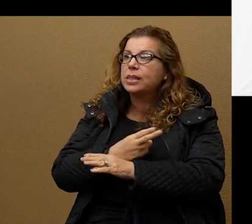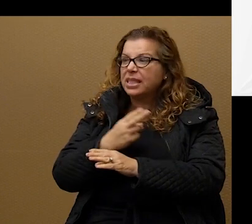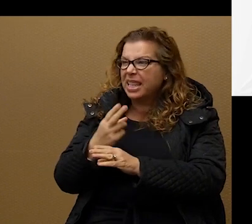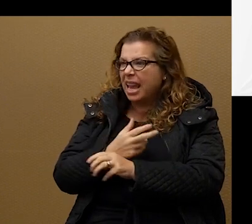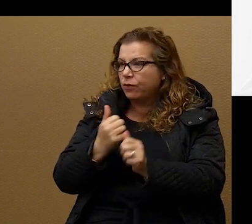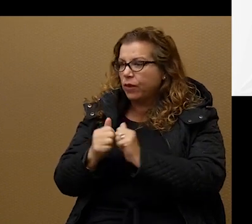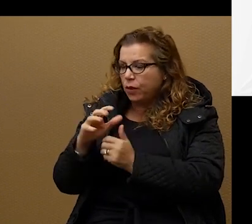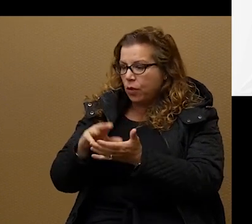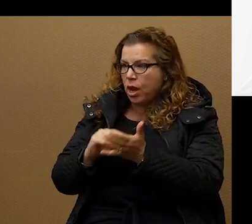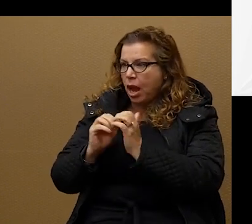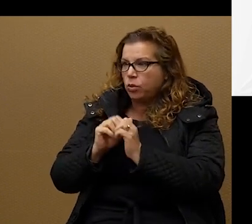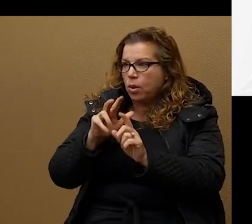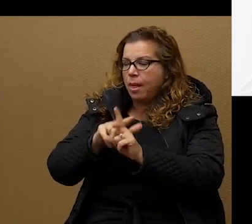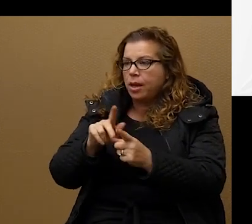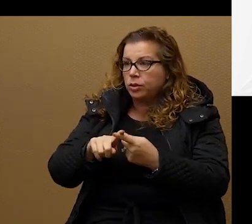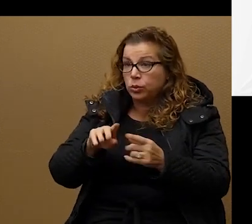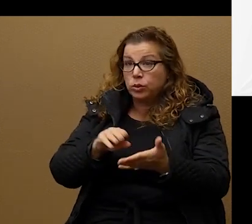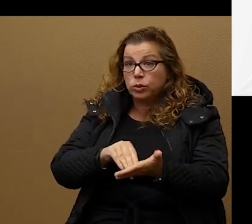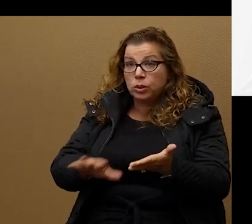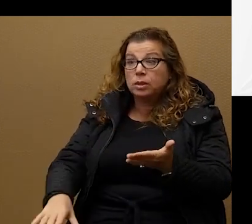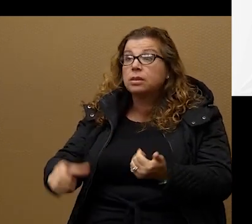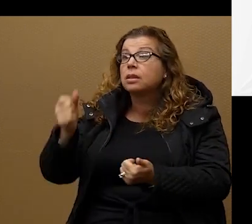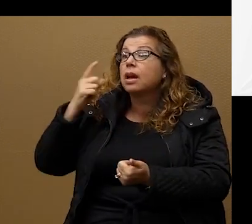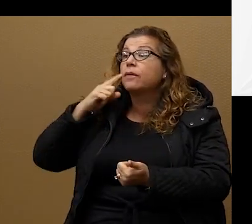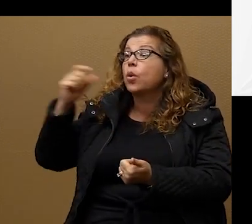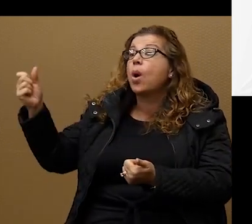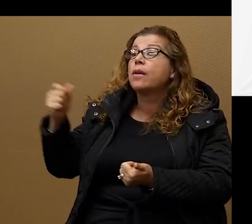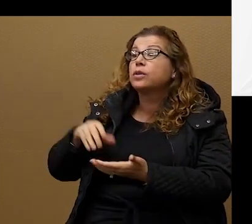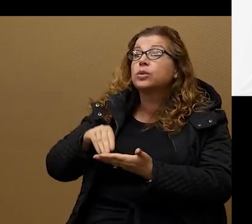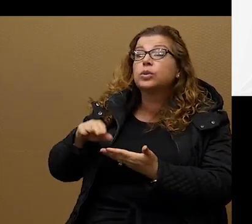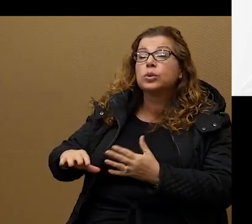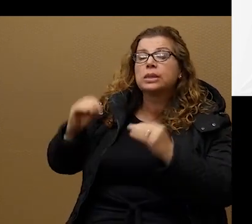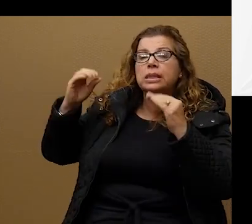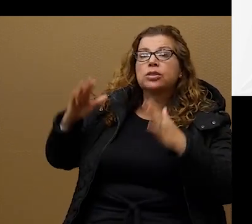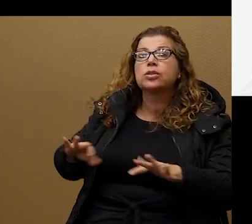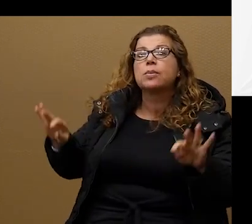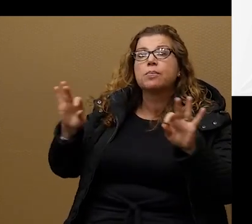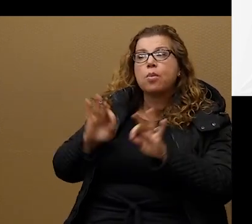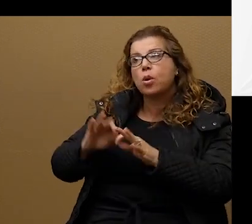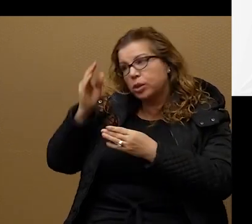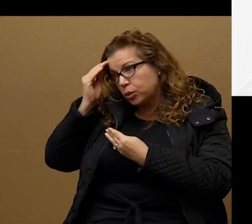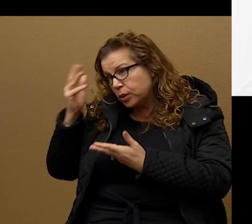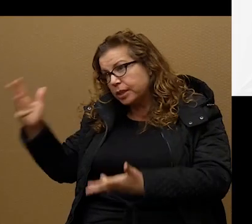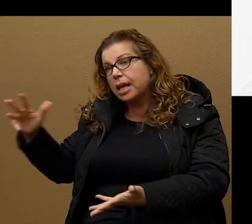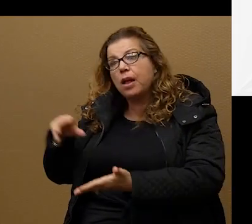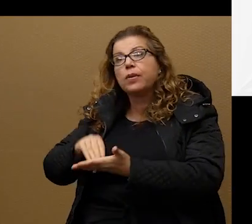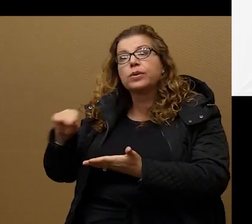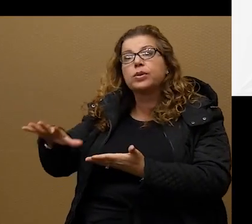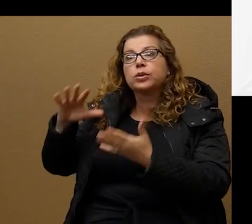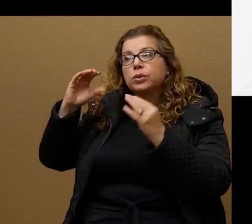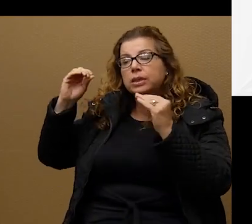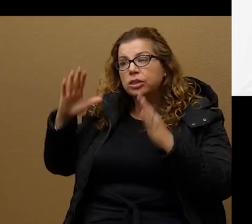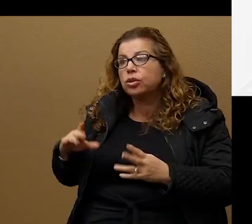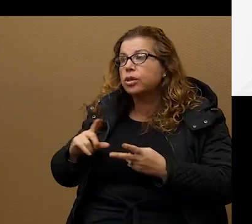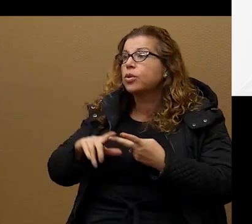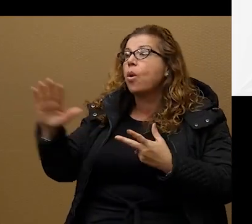students. And then if you have student teachers, just relaying that information to them or your